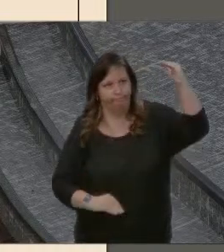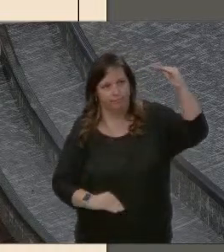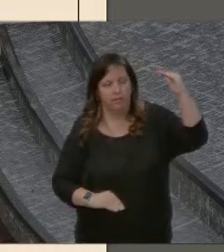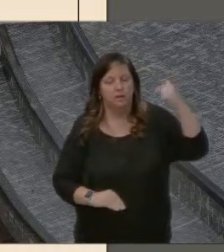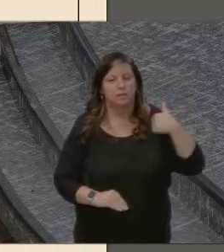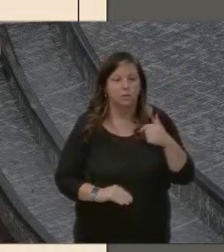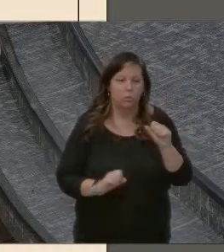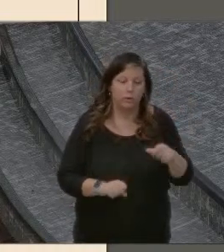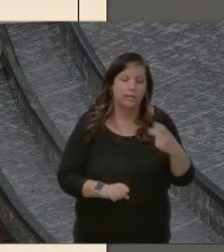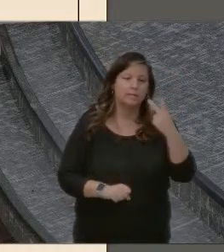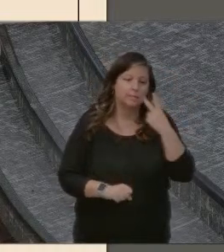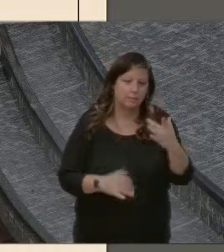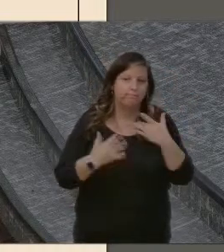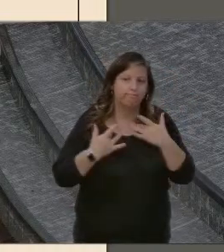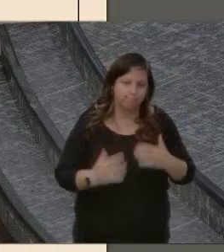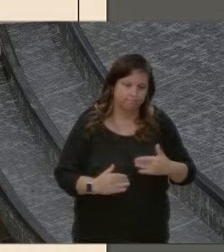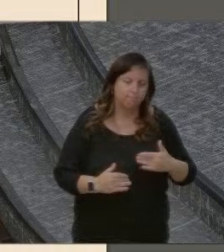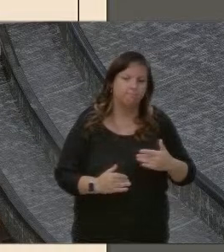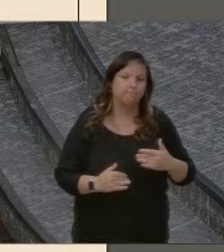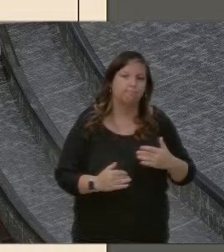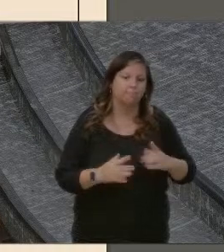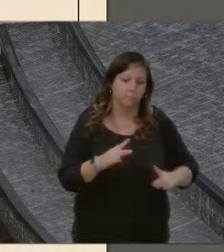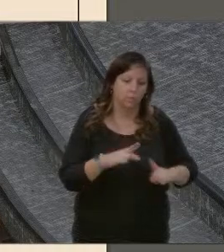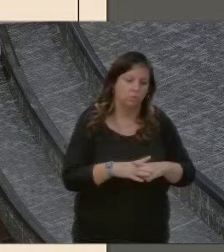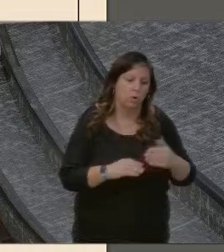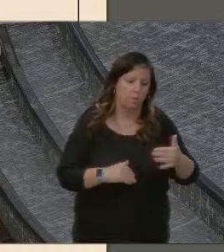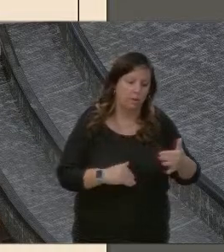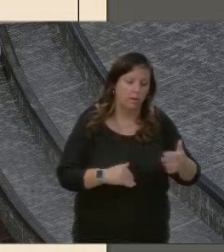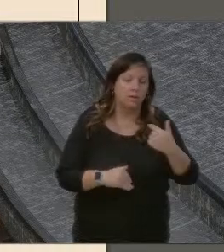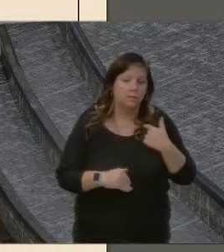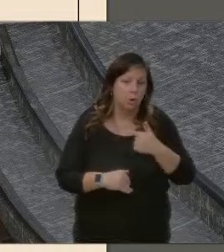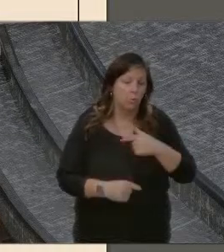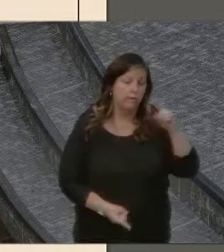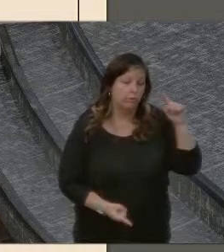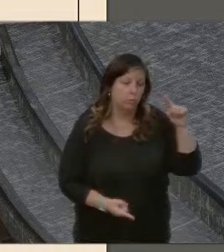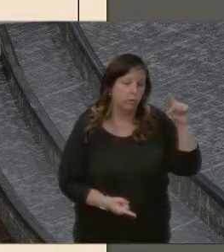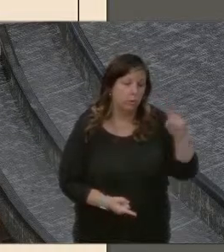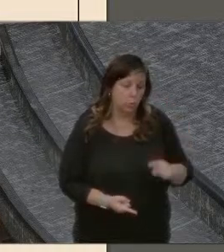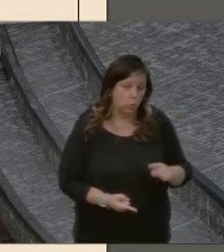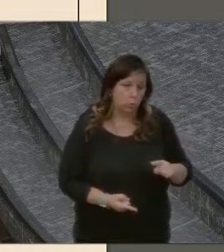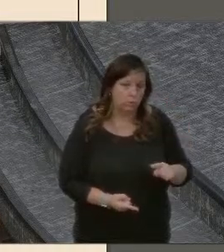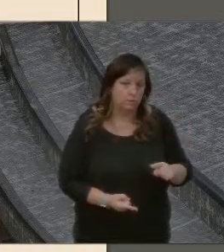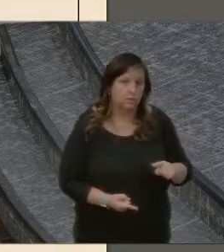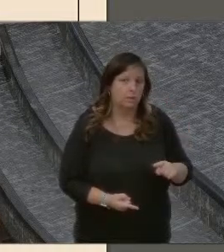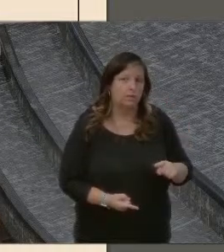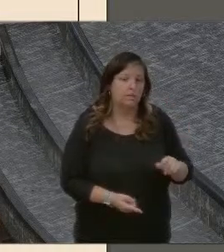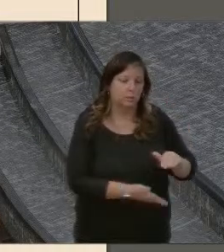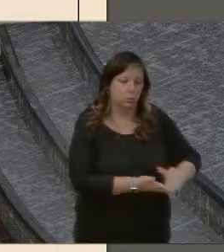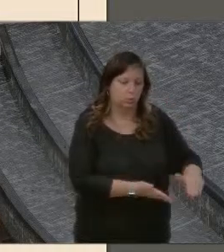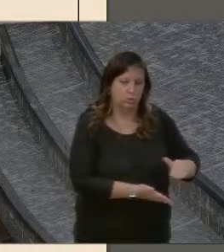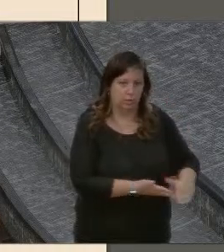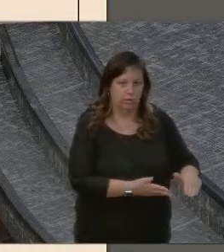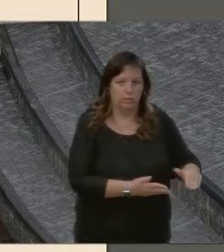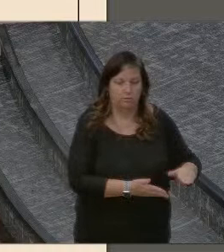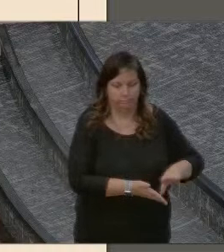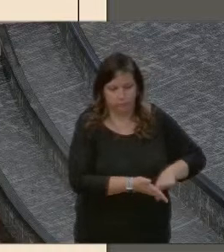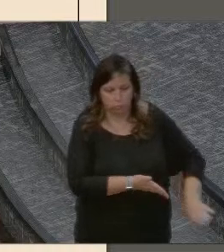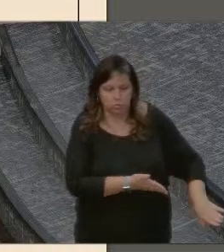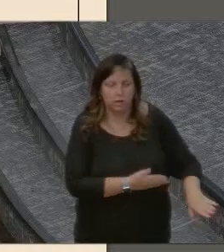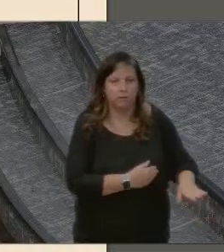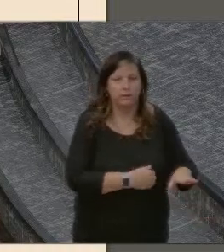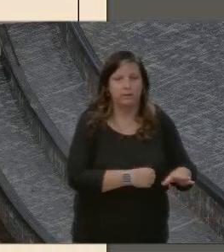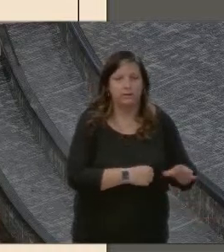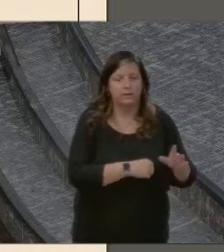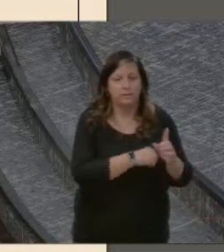we have reduced our use of exclusionary discipline overall. We have reduced our use